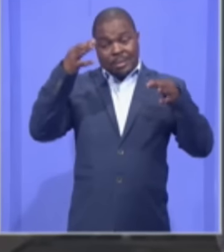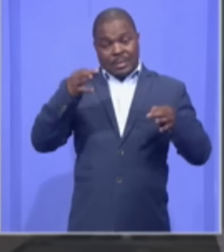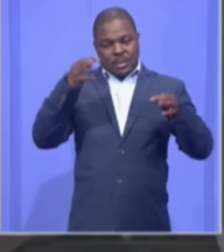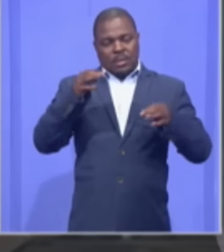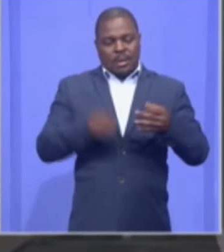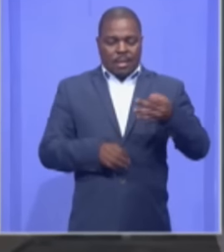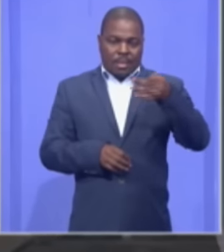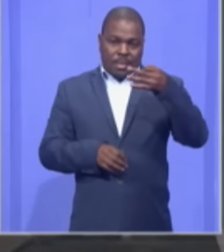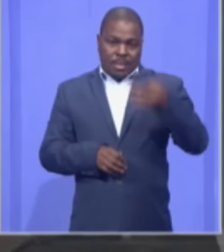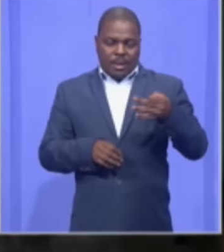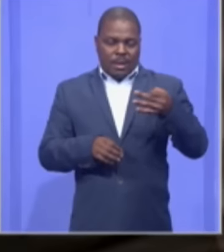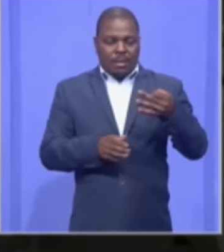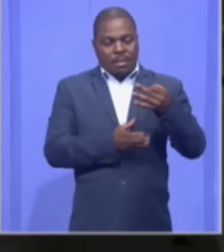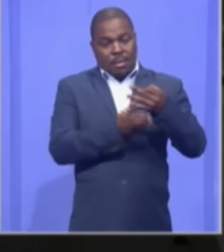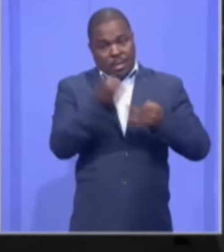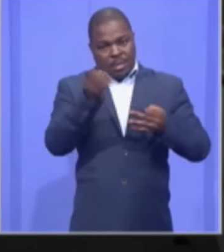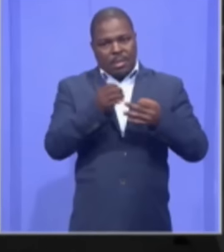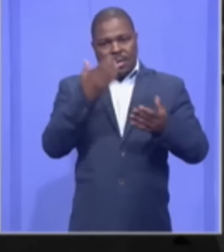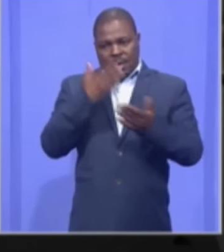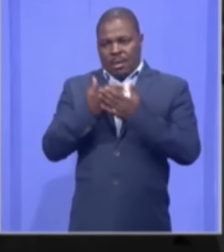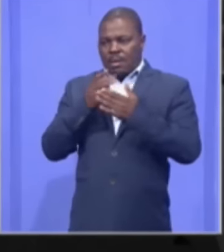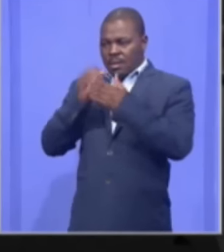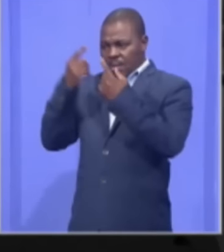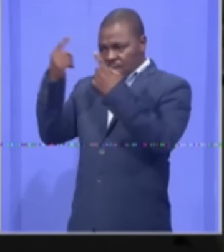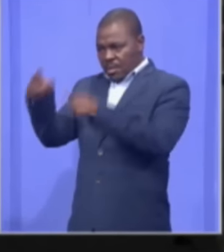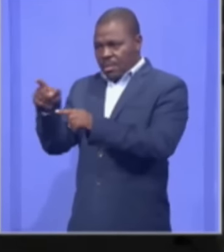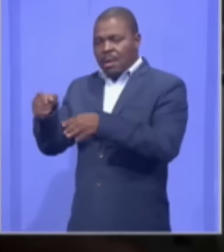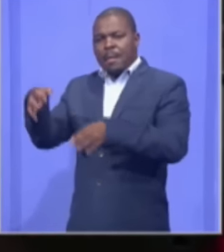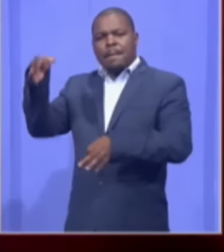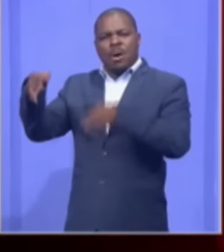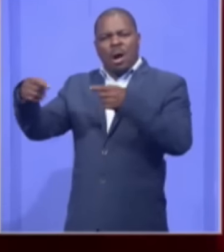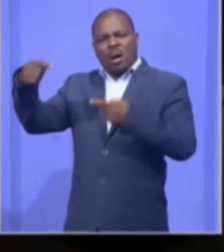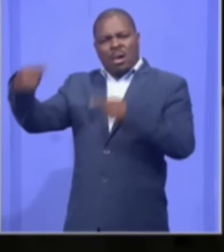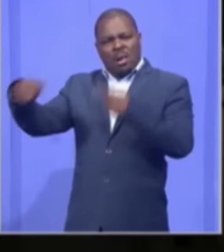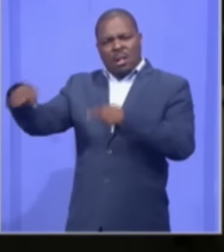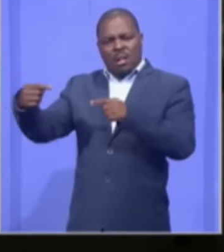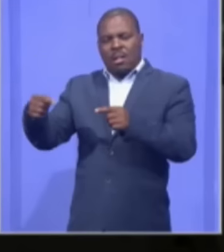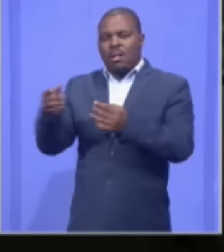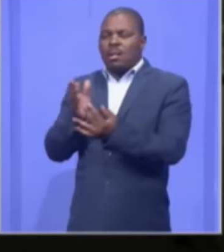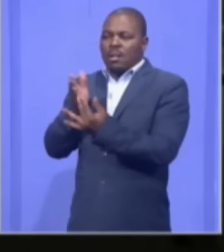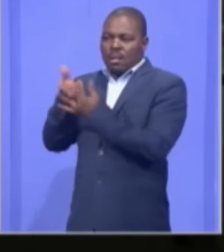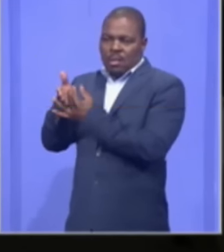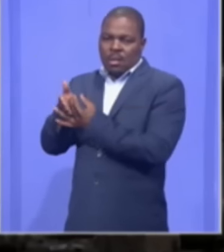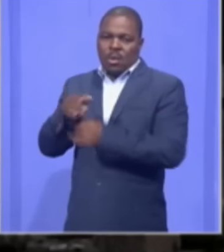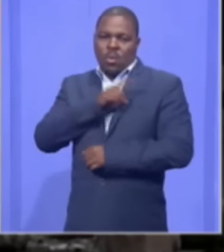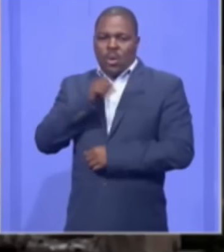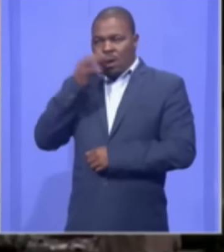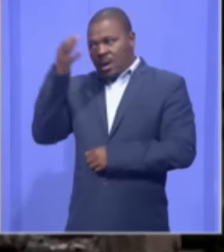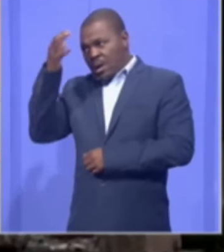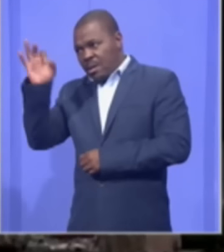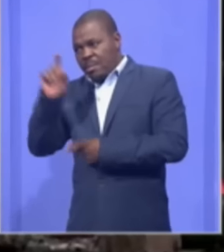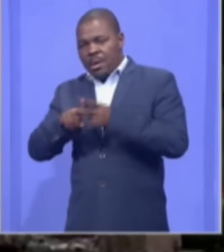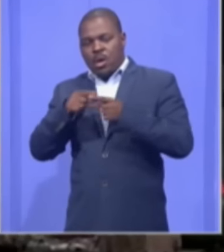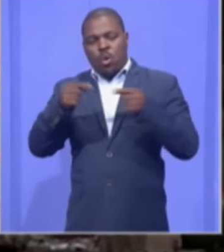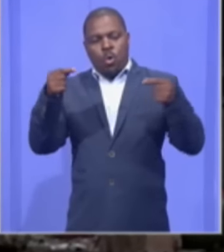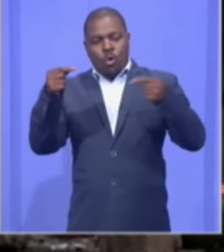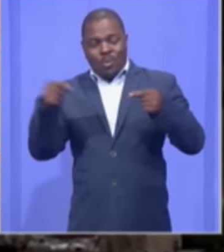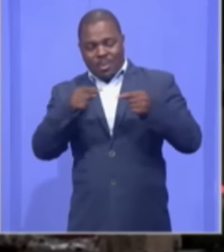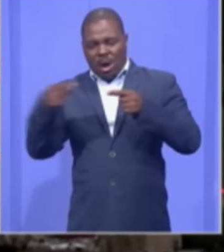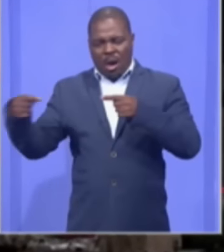a mararo a namole dikgulahulanong tsa dipolotiki pakeng tsa mmuso le baetapele ba mekga ya